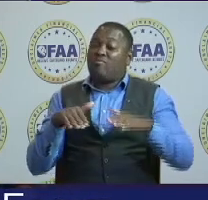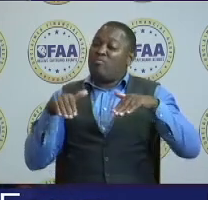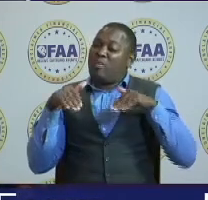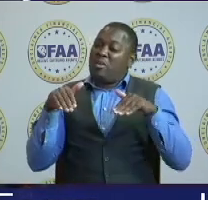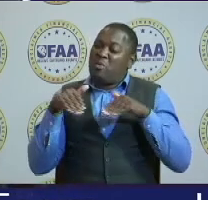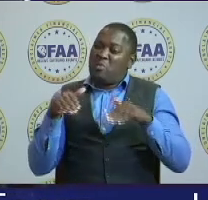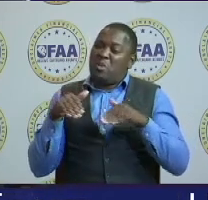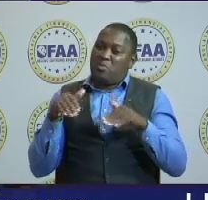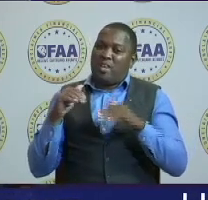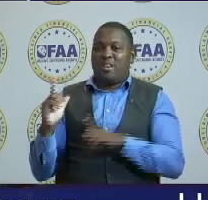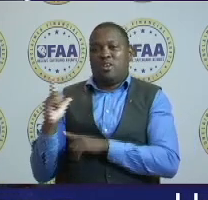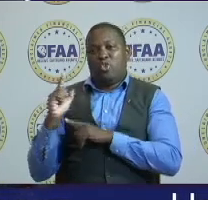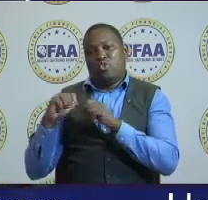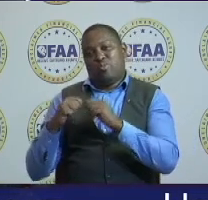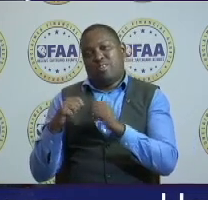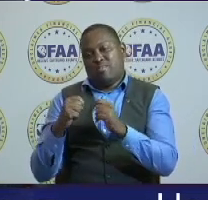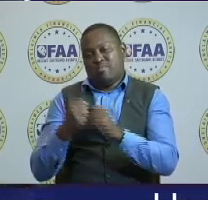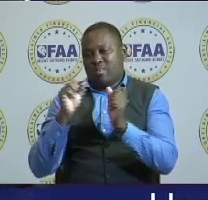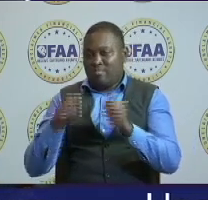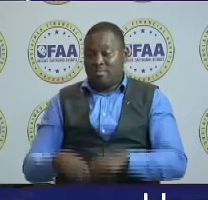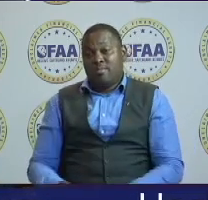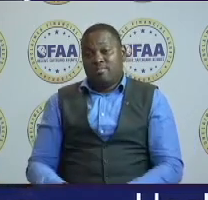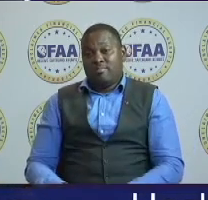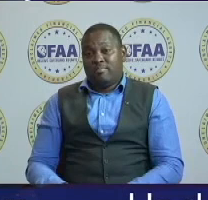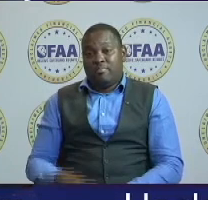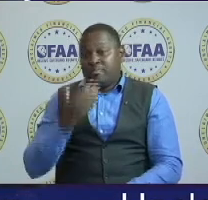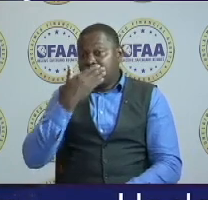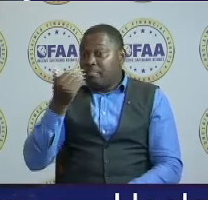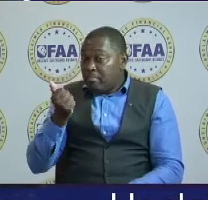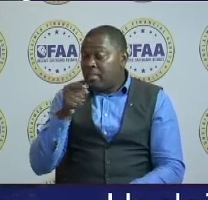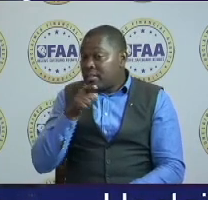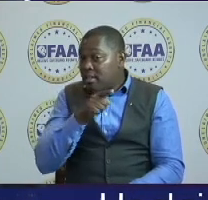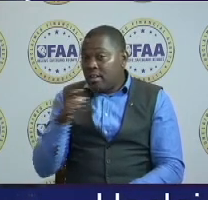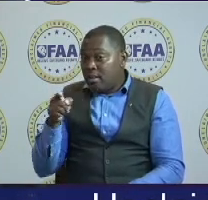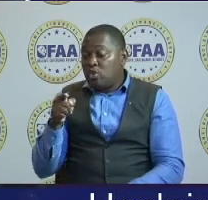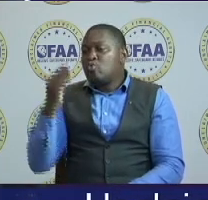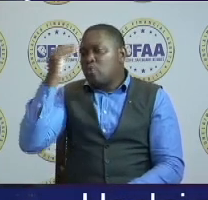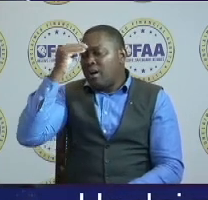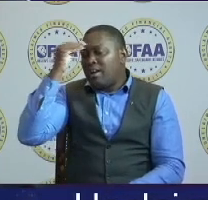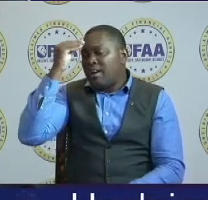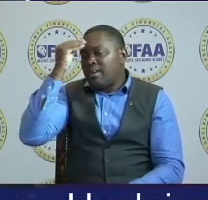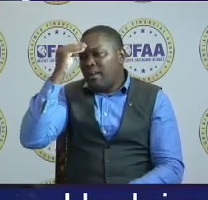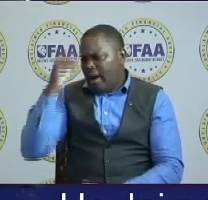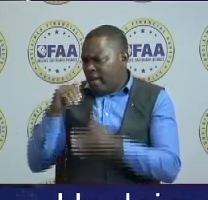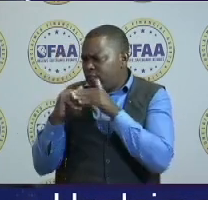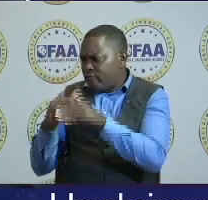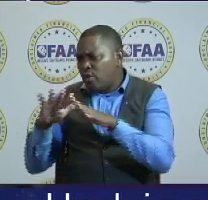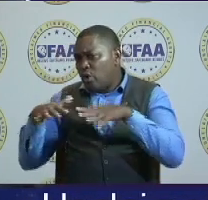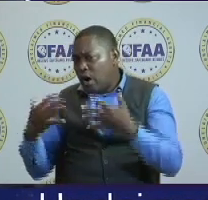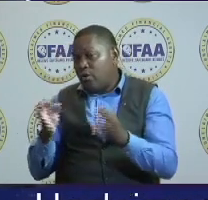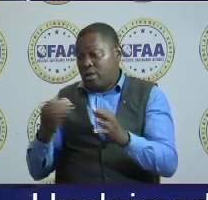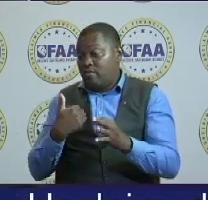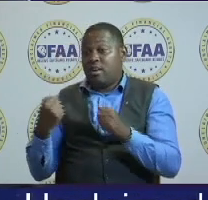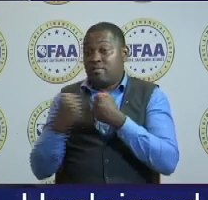holders, as and when you identify these assets, it's even better for you, because you even learn those ropes of complying, and if there are any challenges,